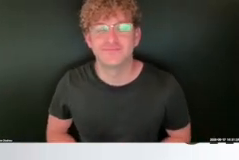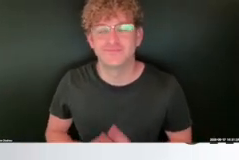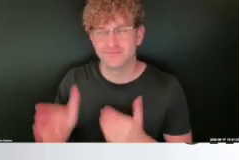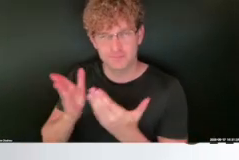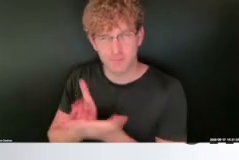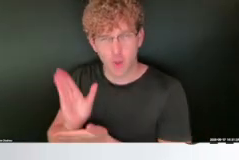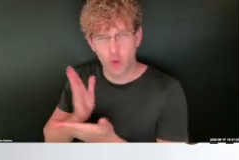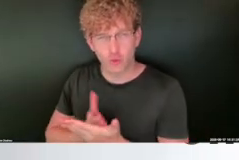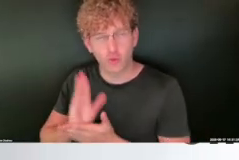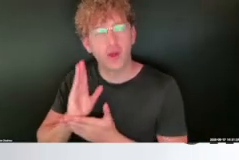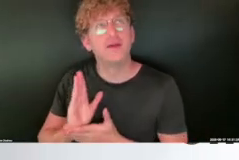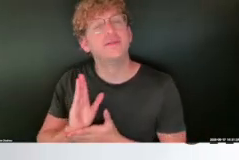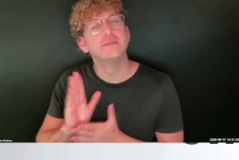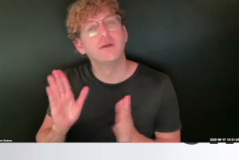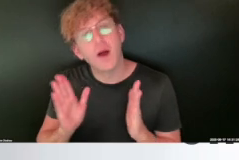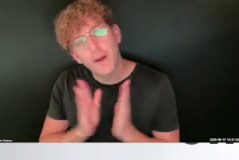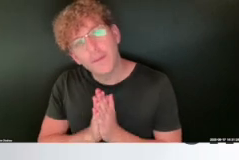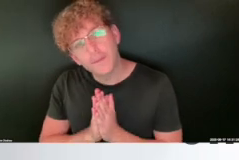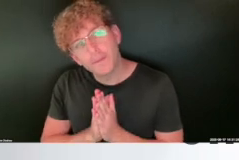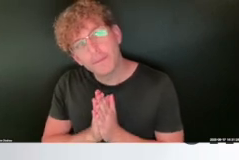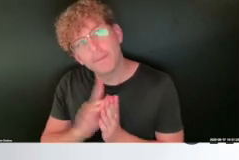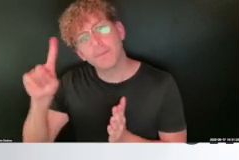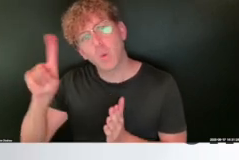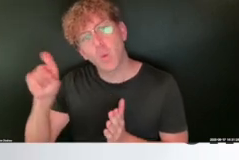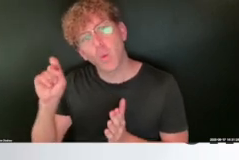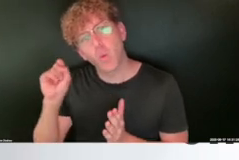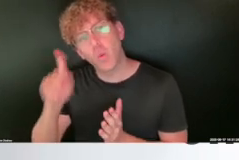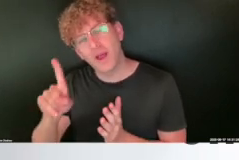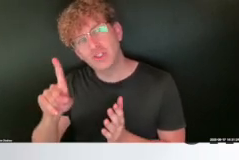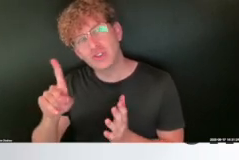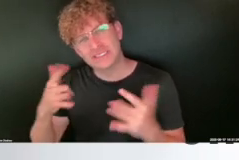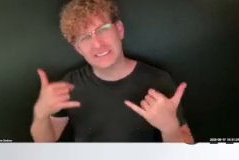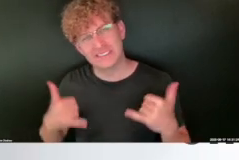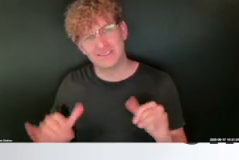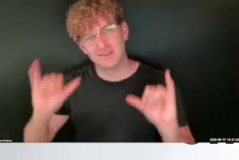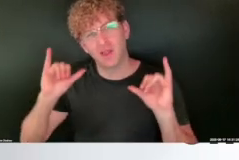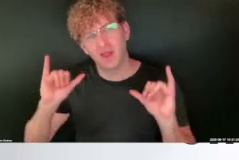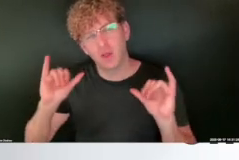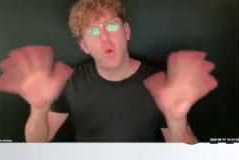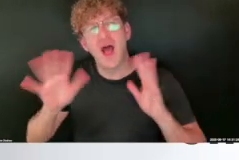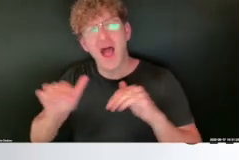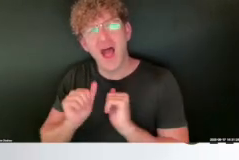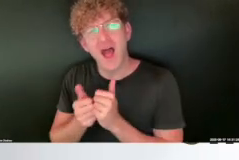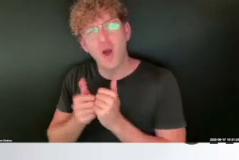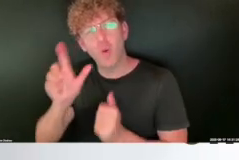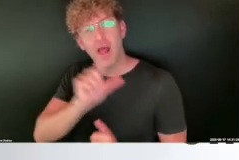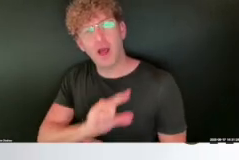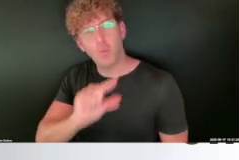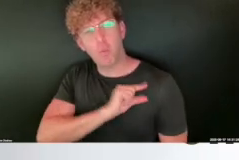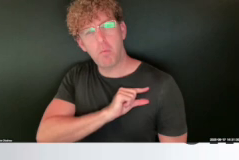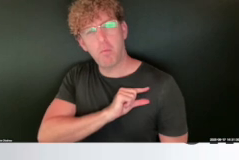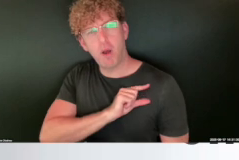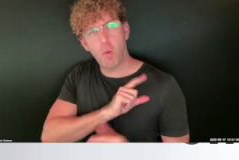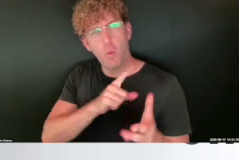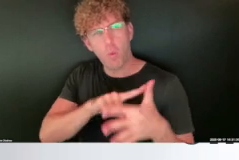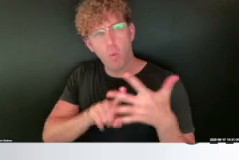I think the question was, is there still, like, how did the eligibility requirements compare for the Regional Clean